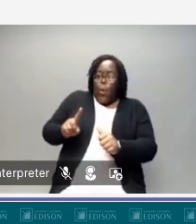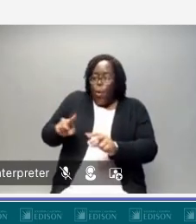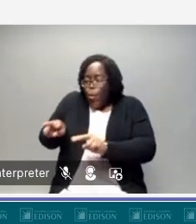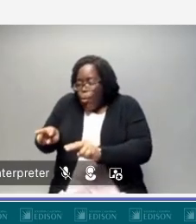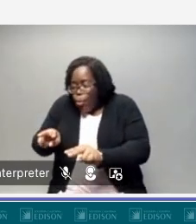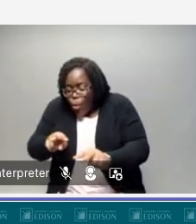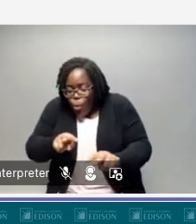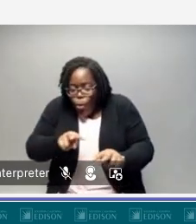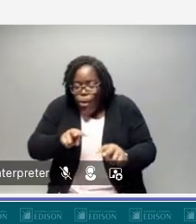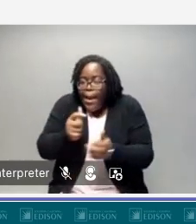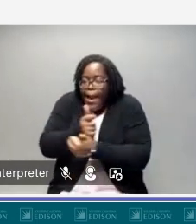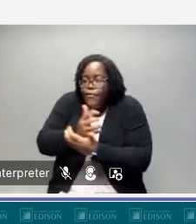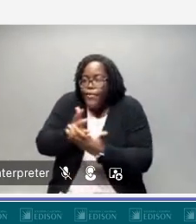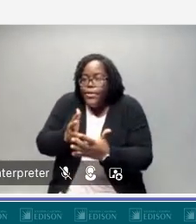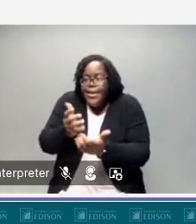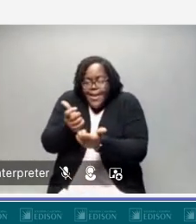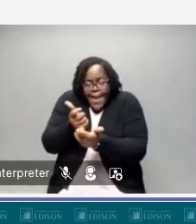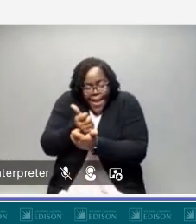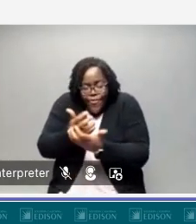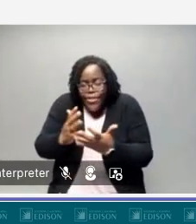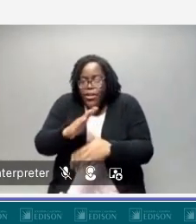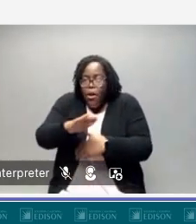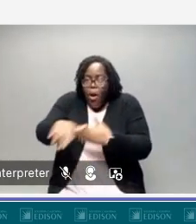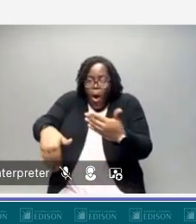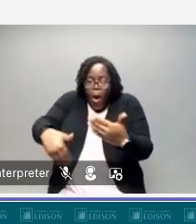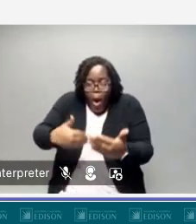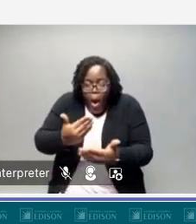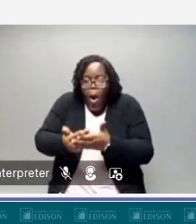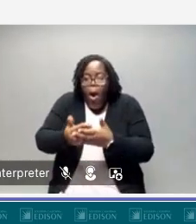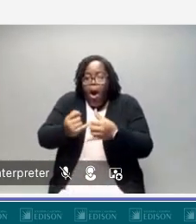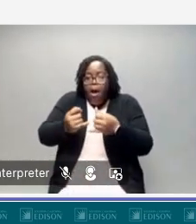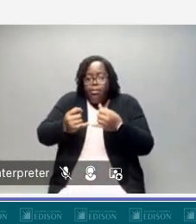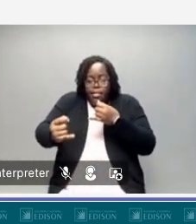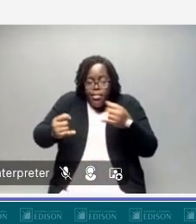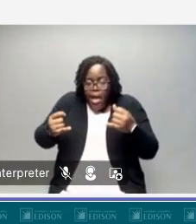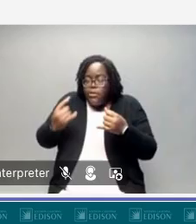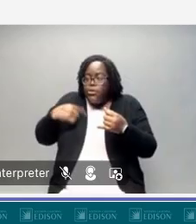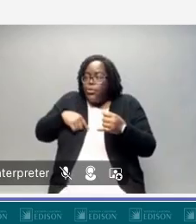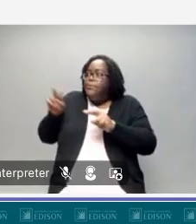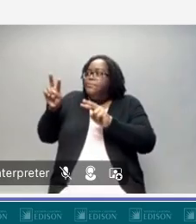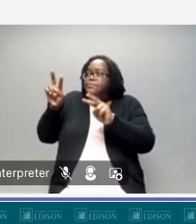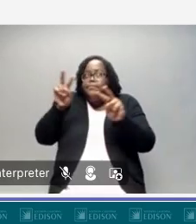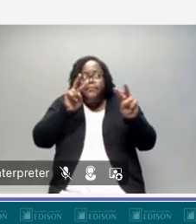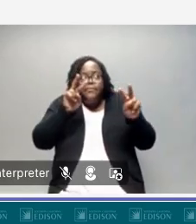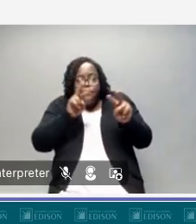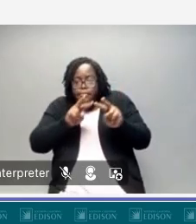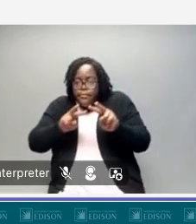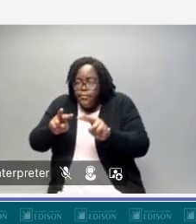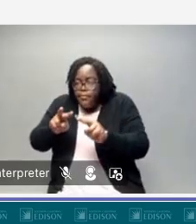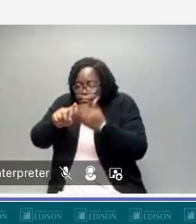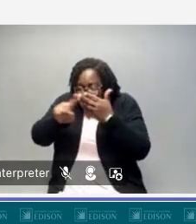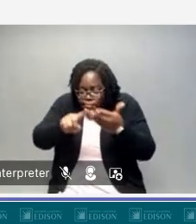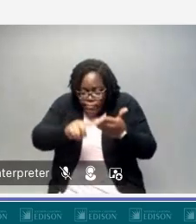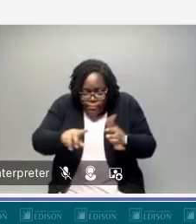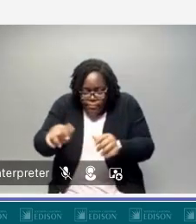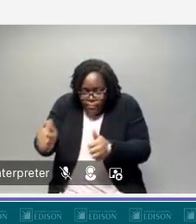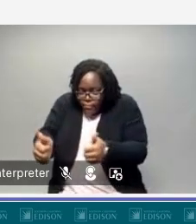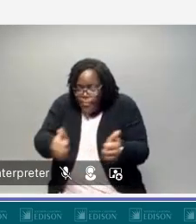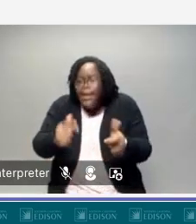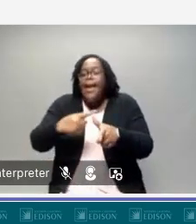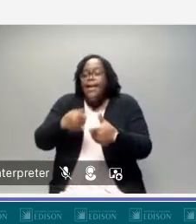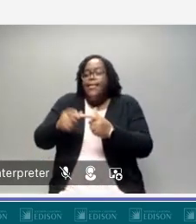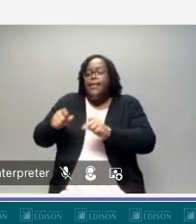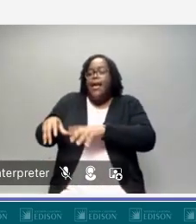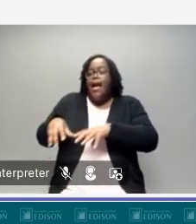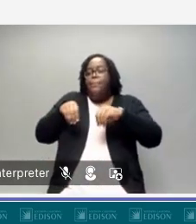lines, every foot, every mile of line is inspected before we can actually turn the power back on. And this